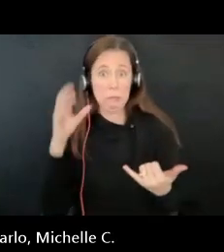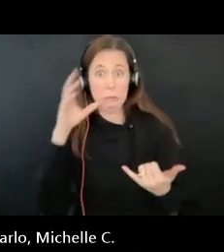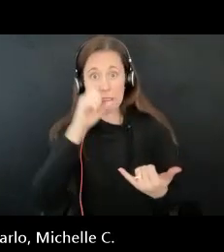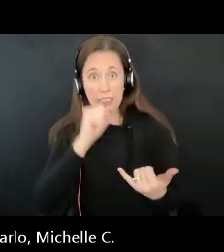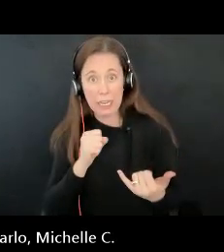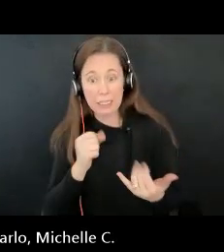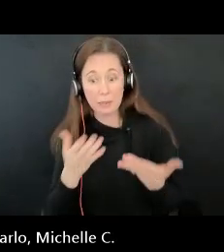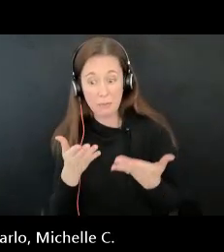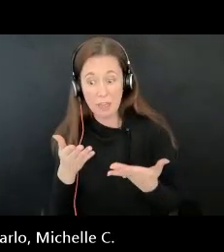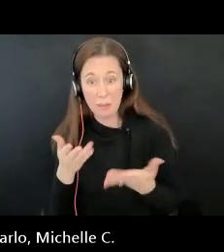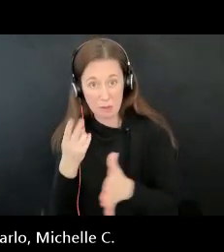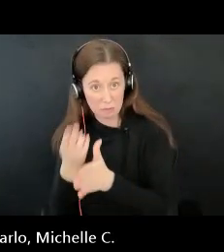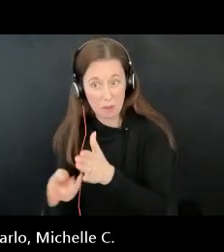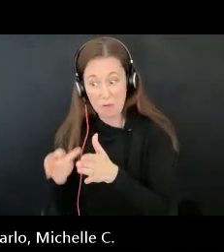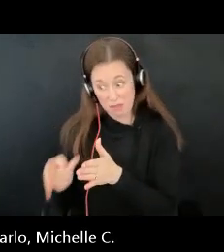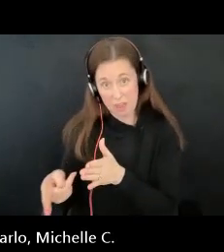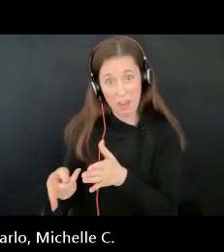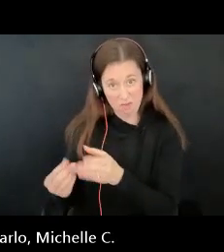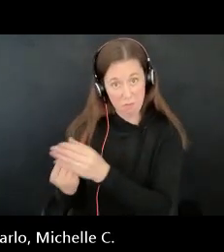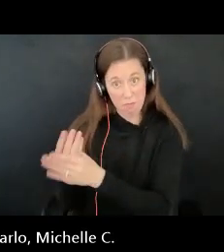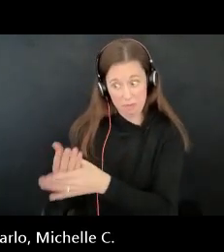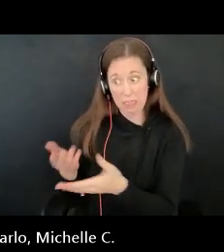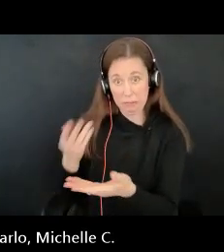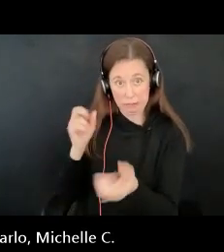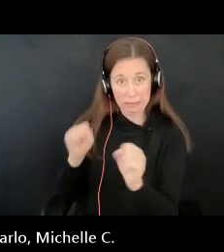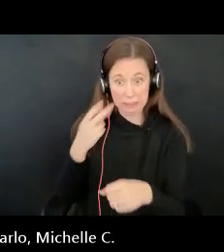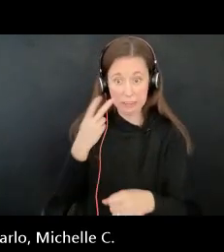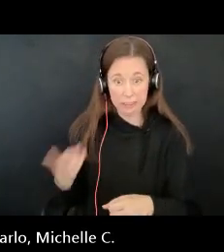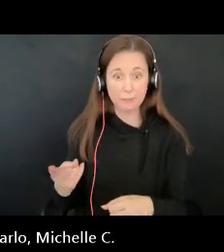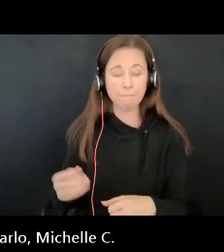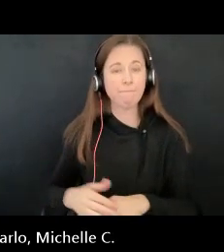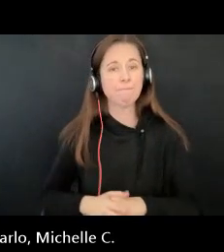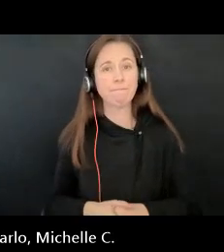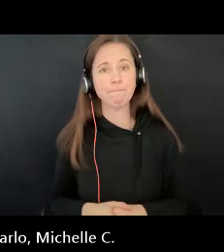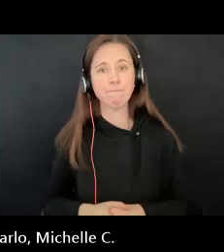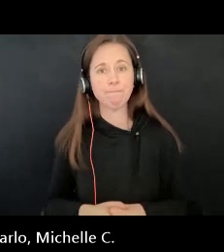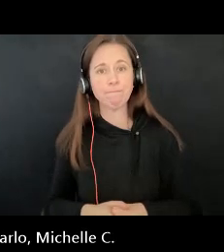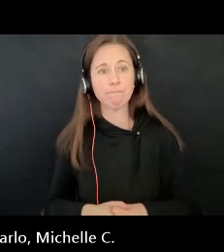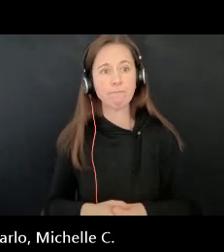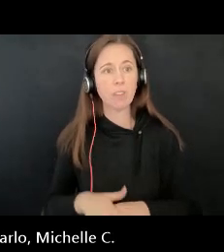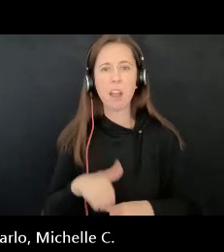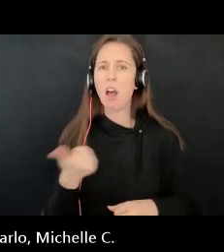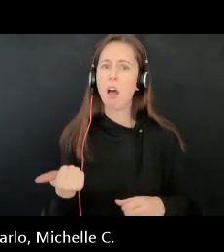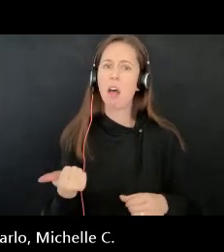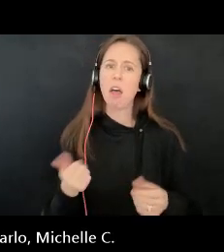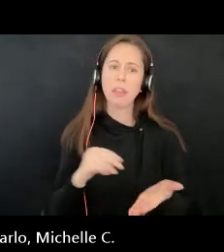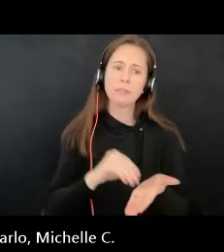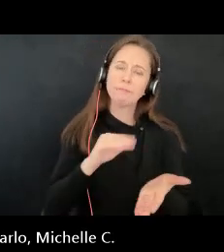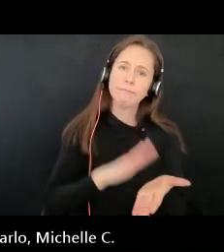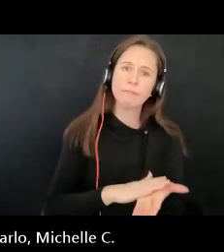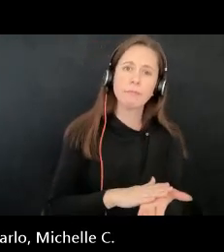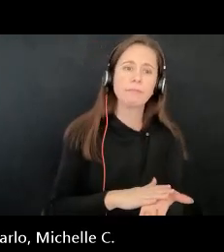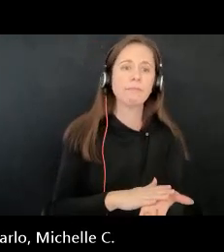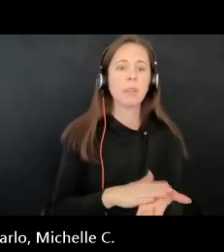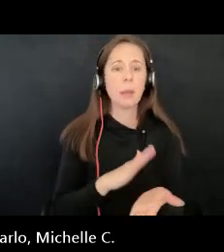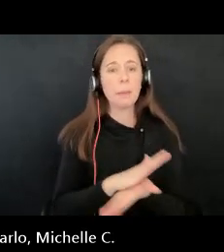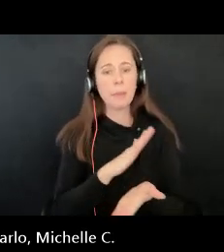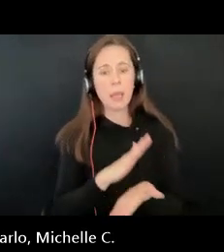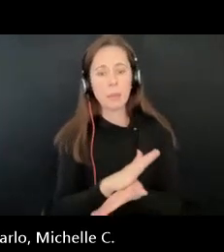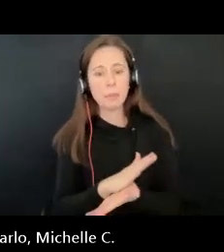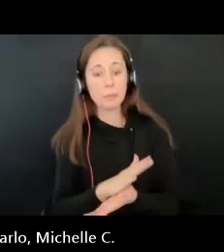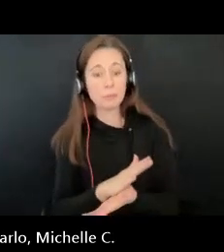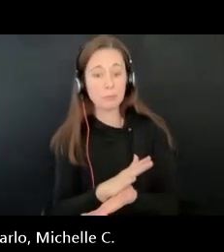are. It's also been able to document some of that post-war relocation around the time of the Civil War. As I said before, a lot of